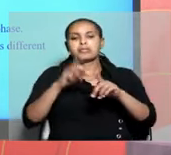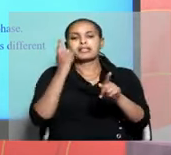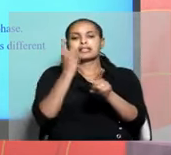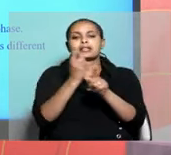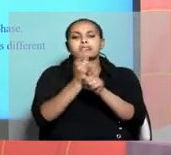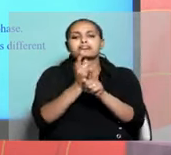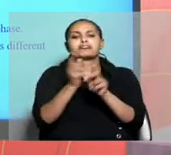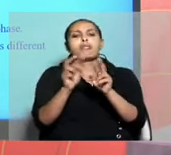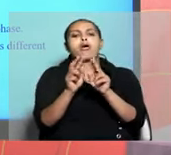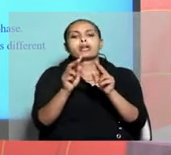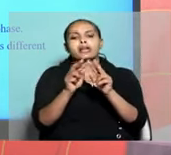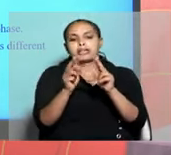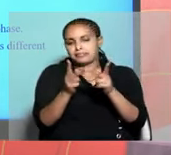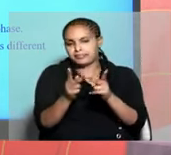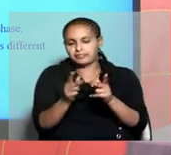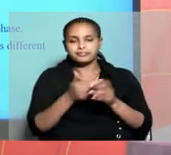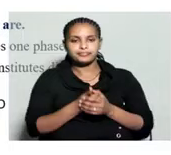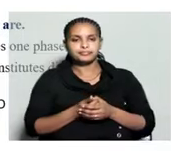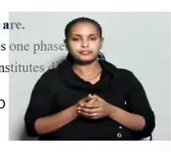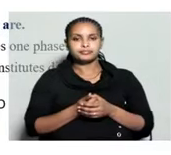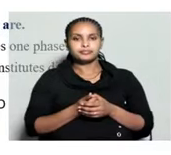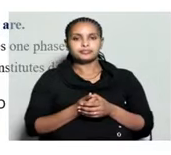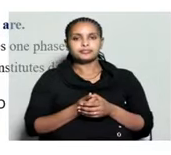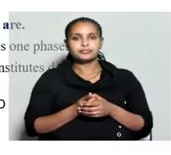discrete boundary.